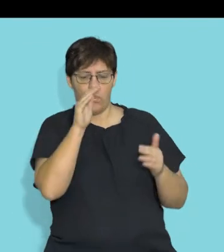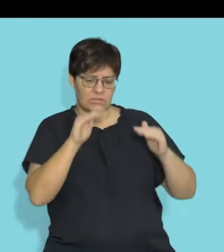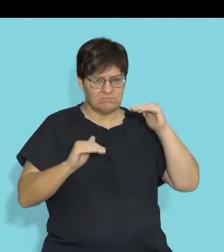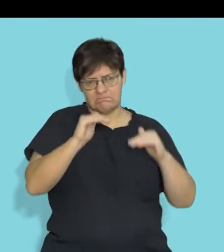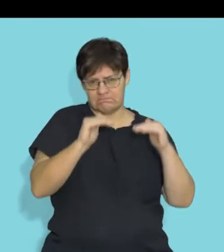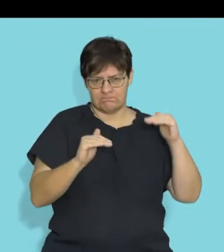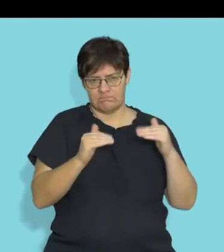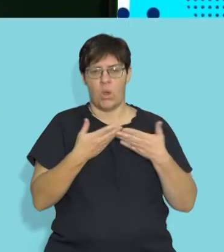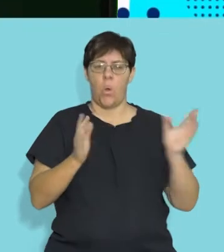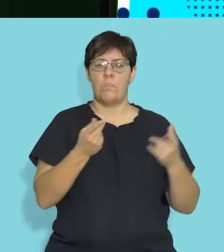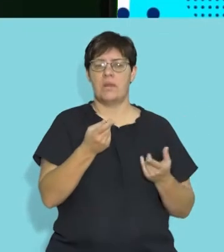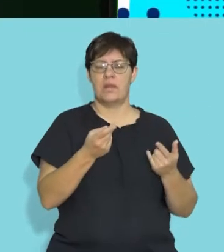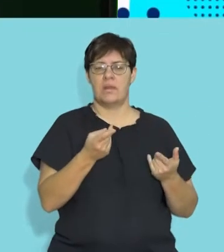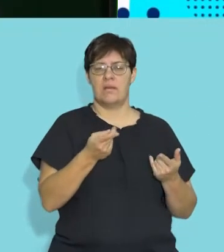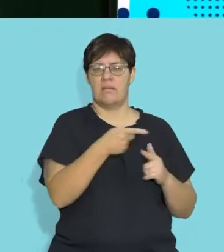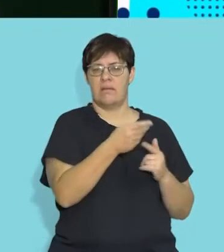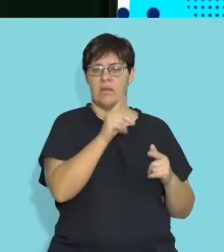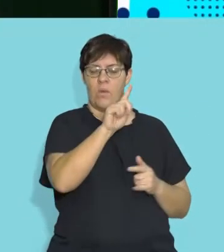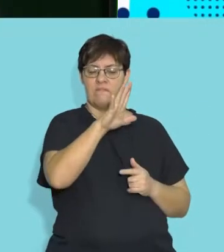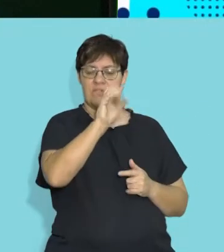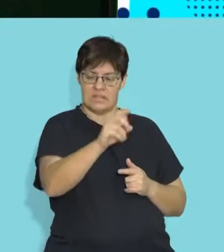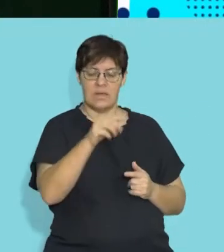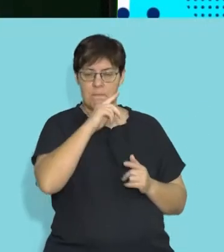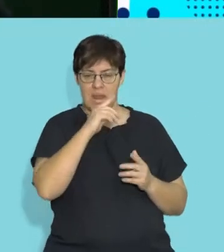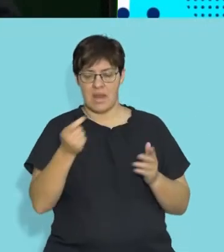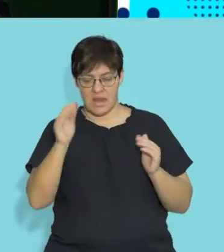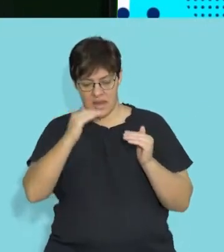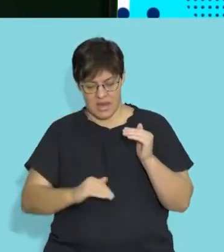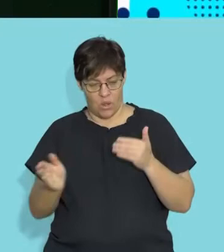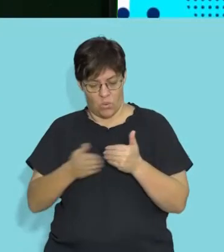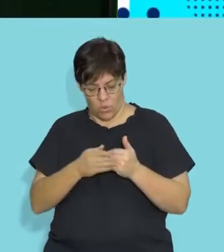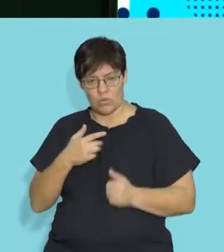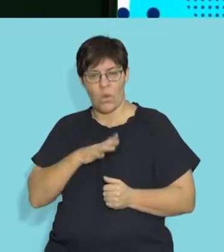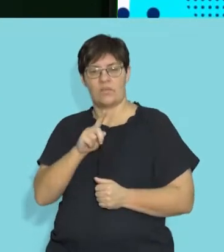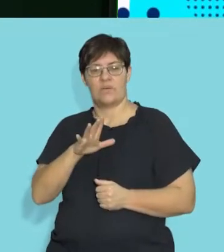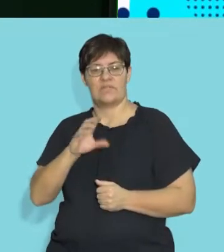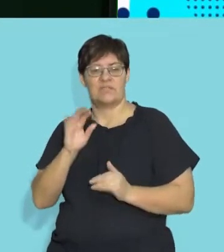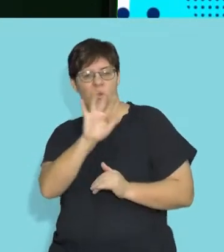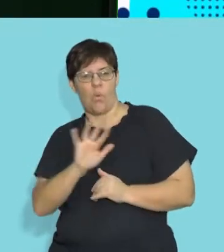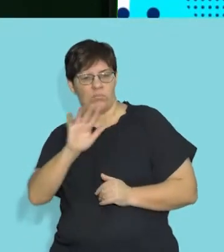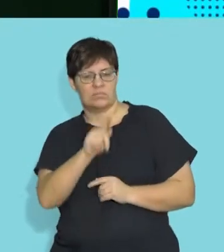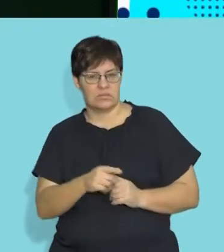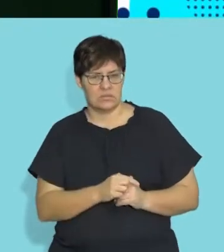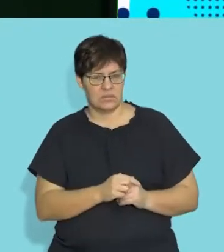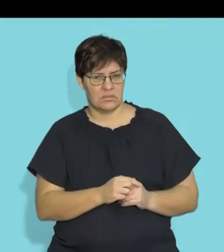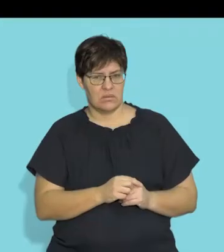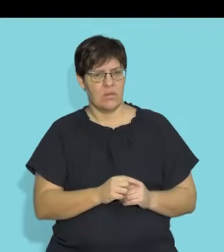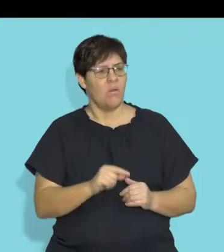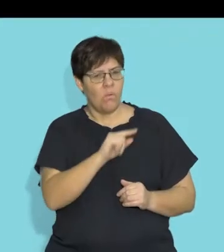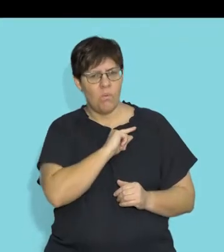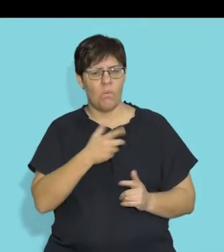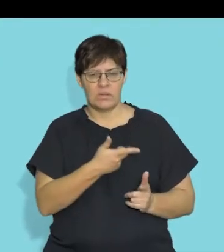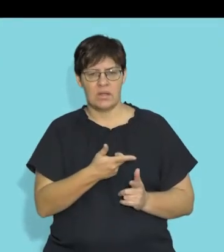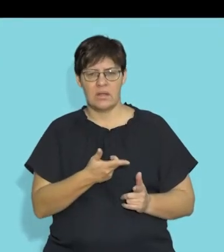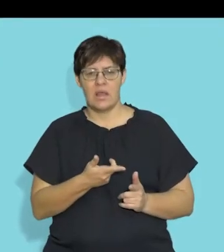more or less the same as your opening balance. Why? Because if you started with 150 units of the